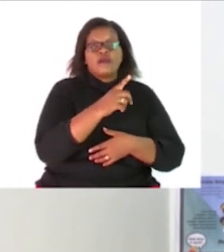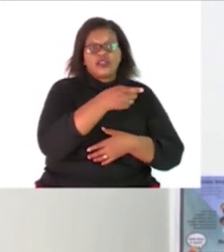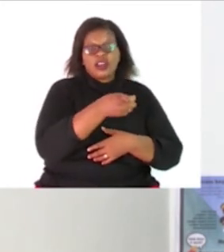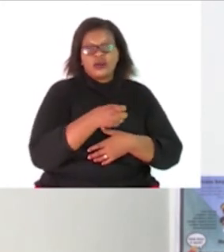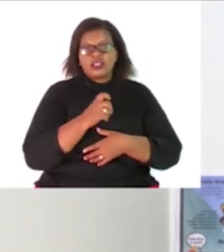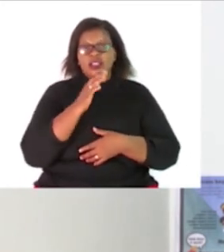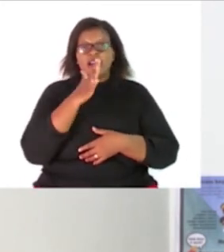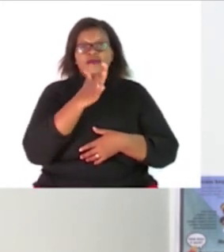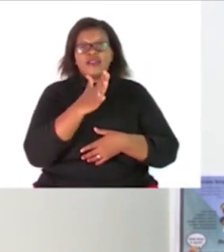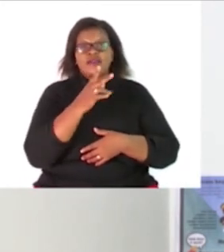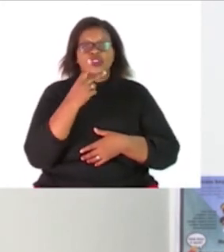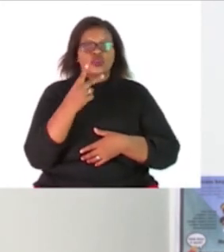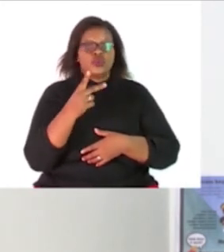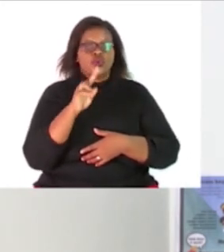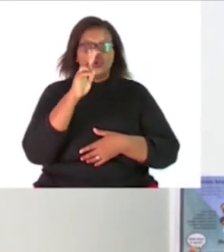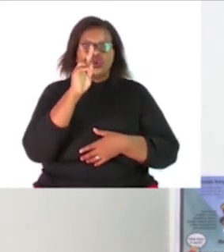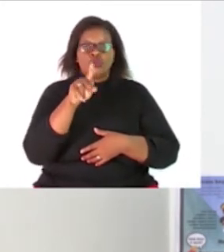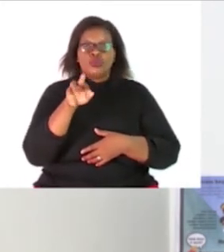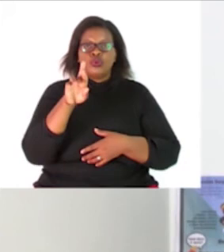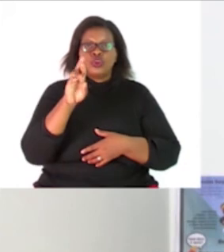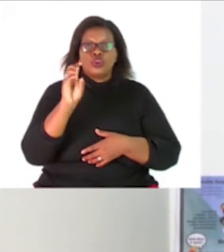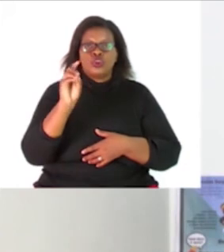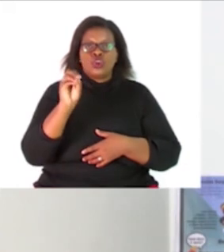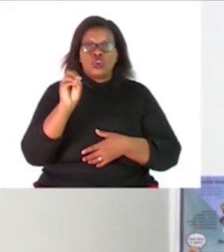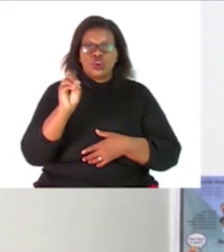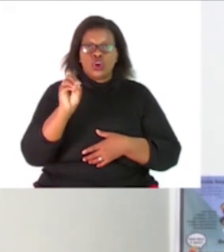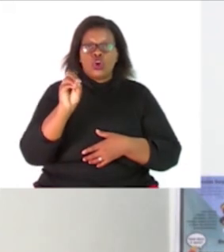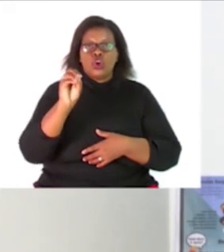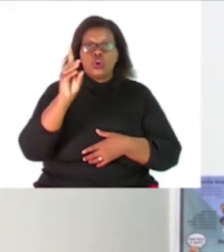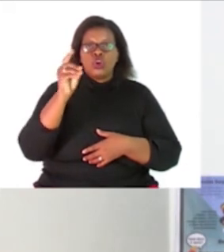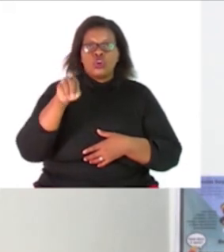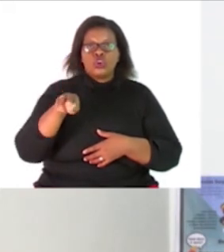product. This is what we call our product, which is